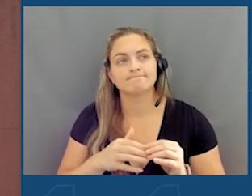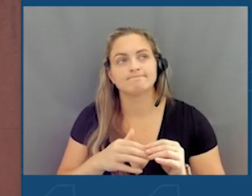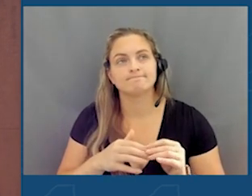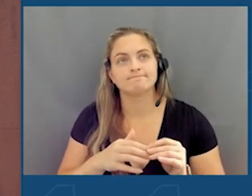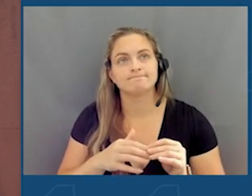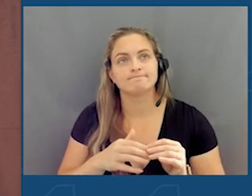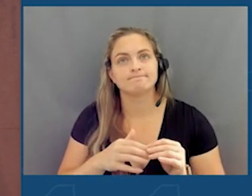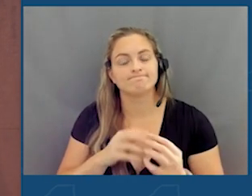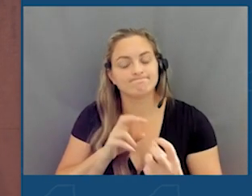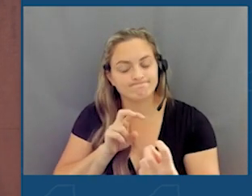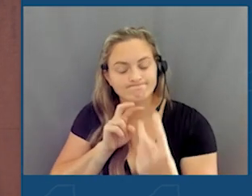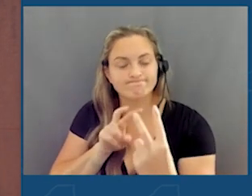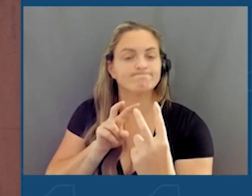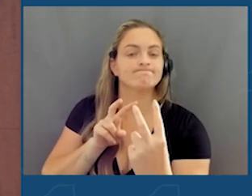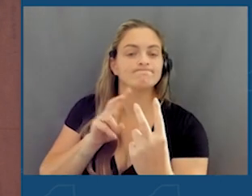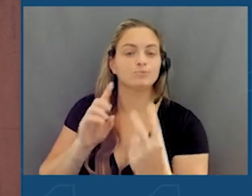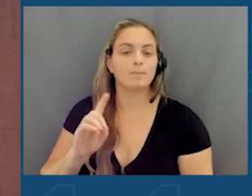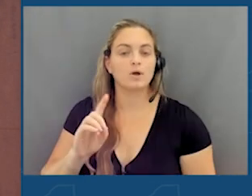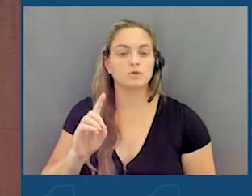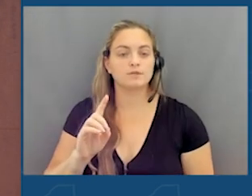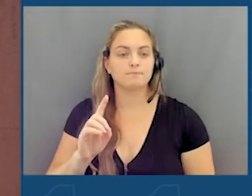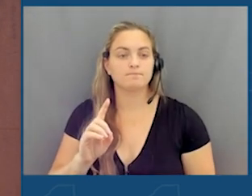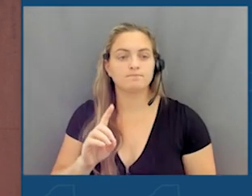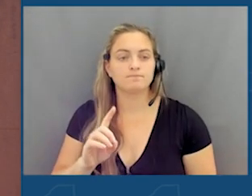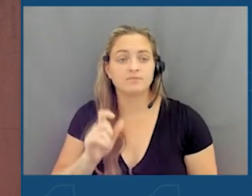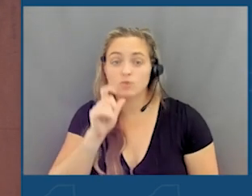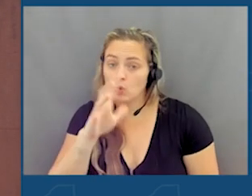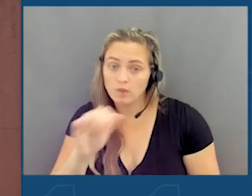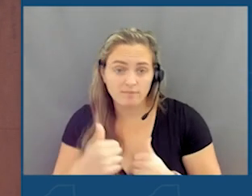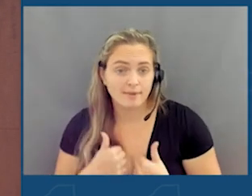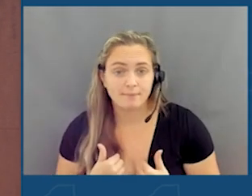democracy in the eye and say, don't leave me.